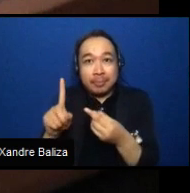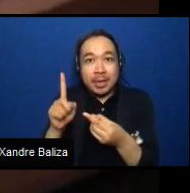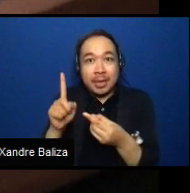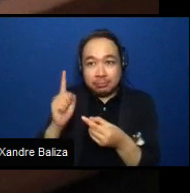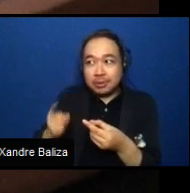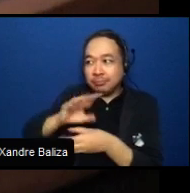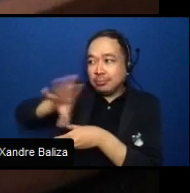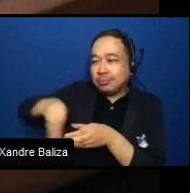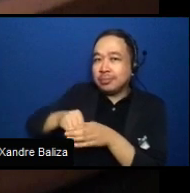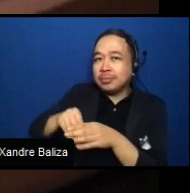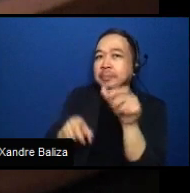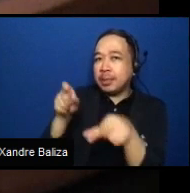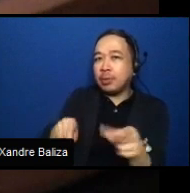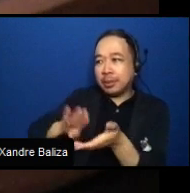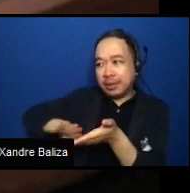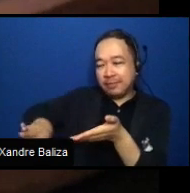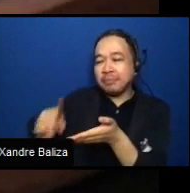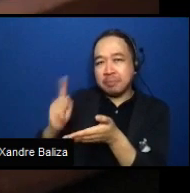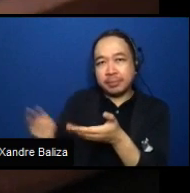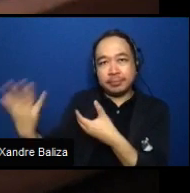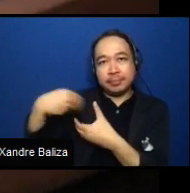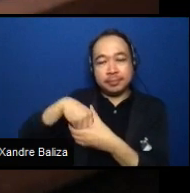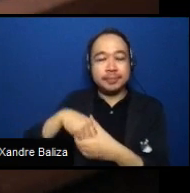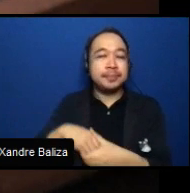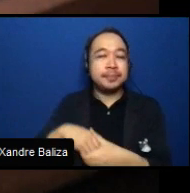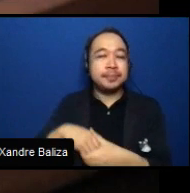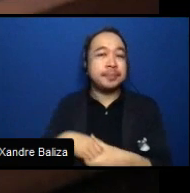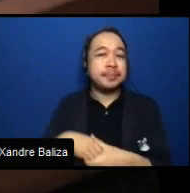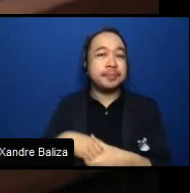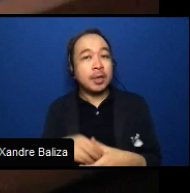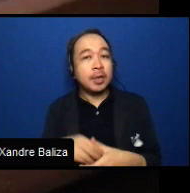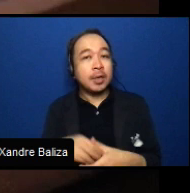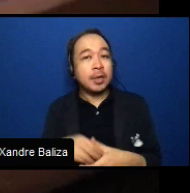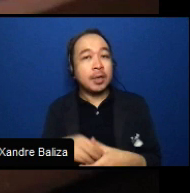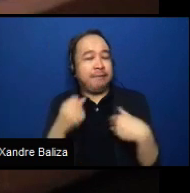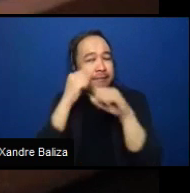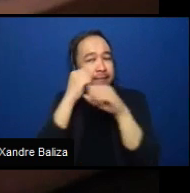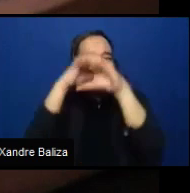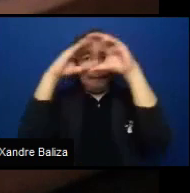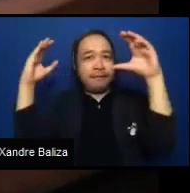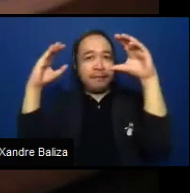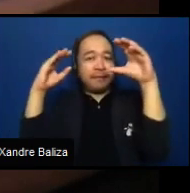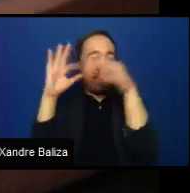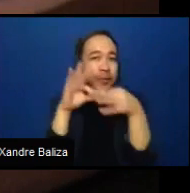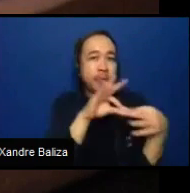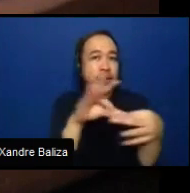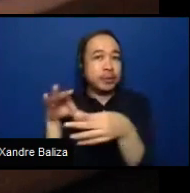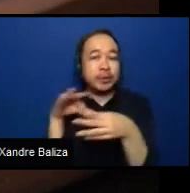The ICPD Programme of Action articulated a bold new vision about the relationships between